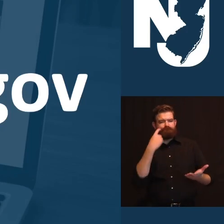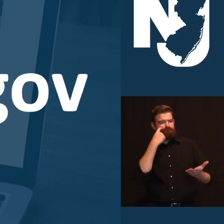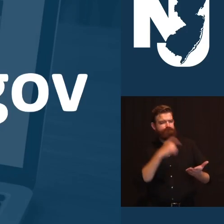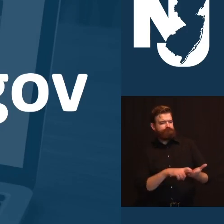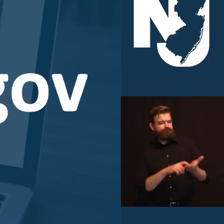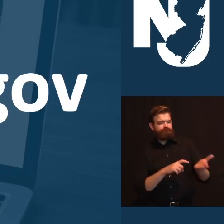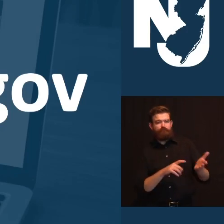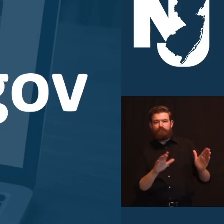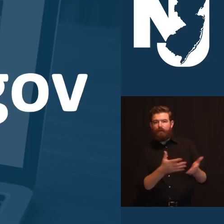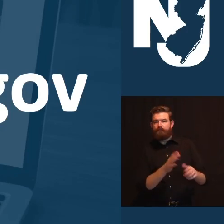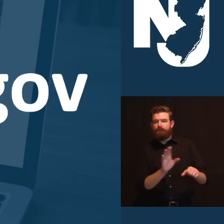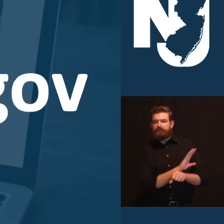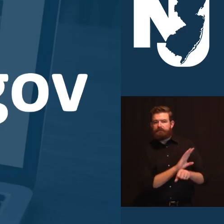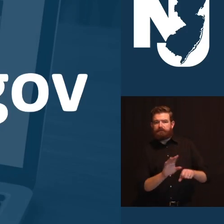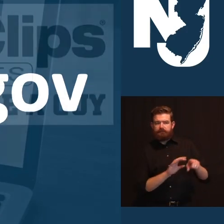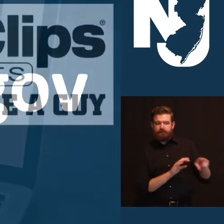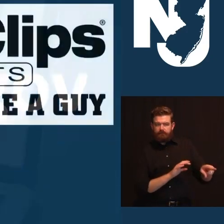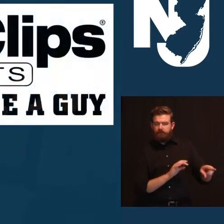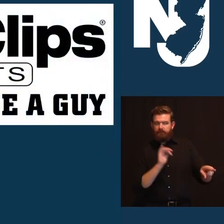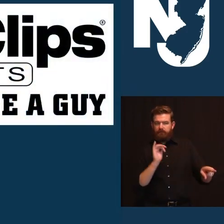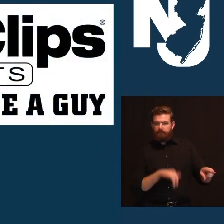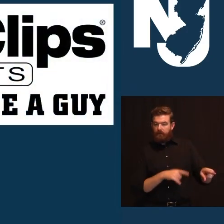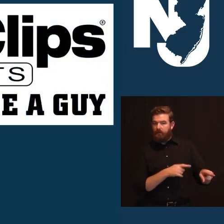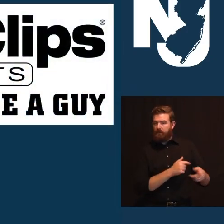honor of catching up with Pete Sandom, one of the